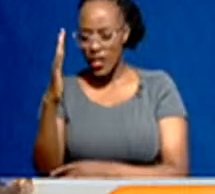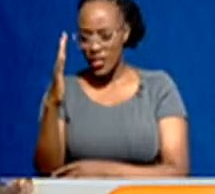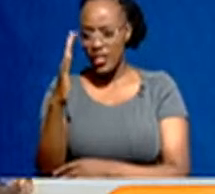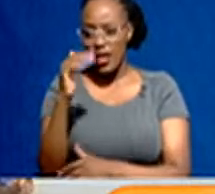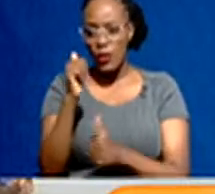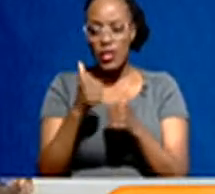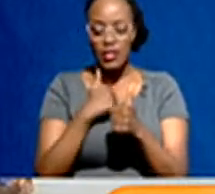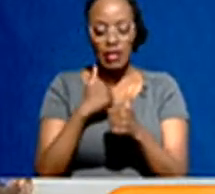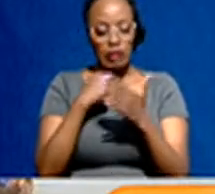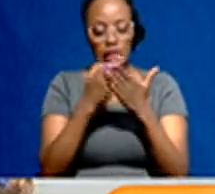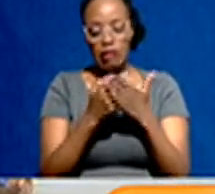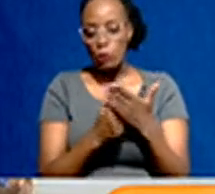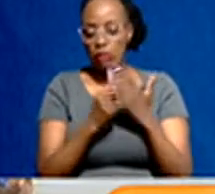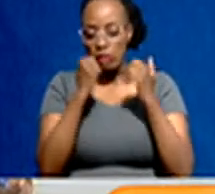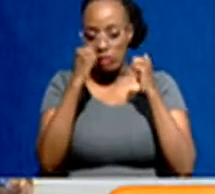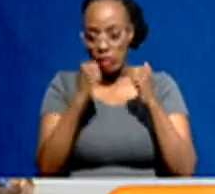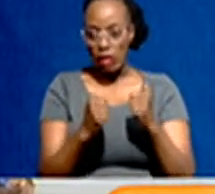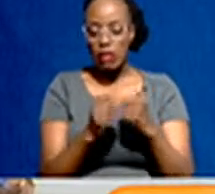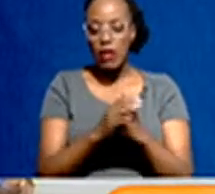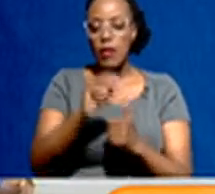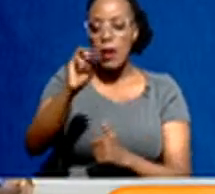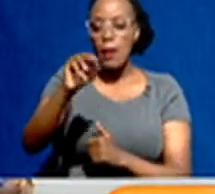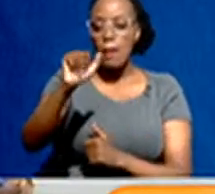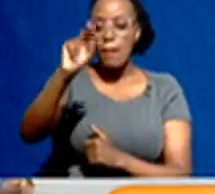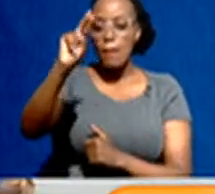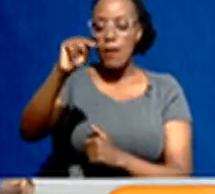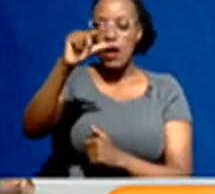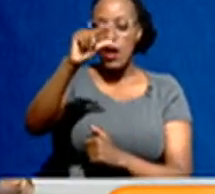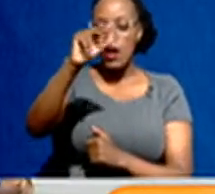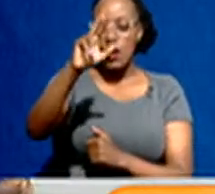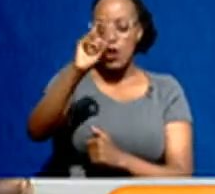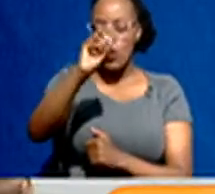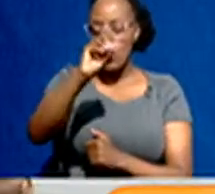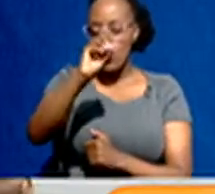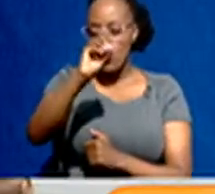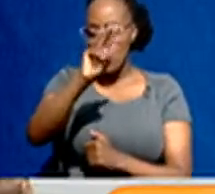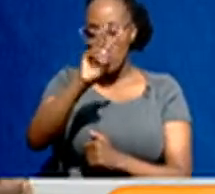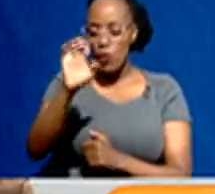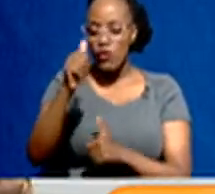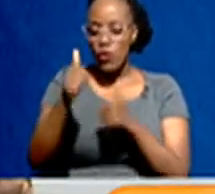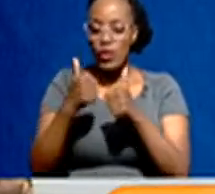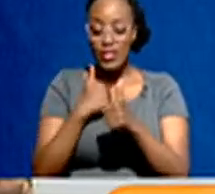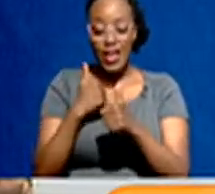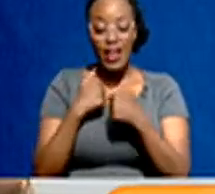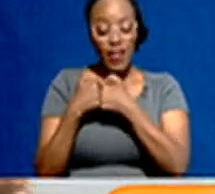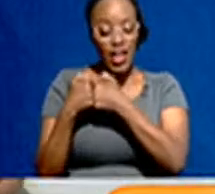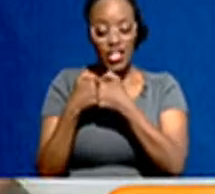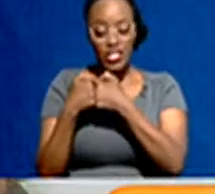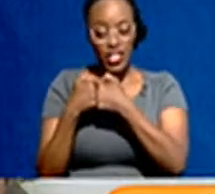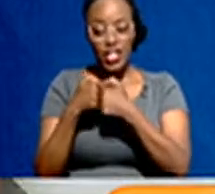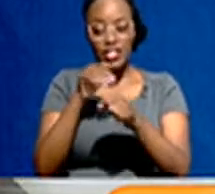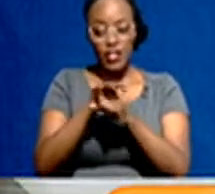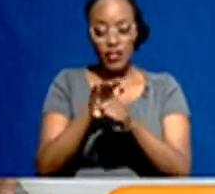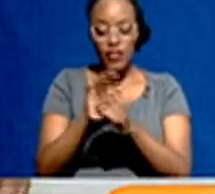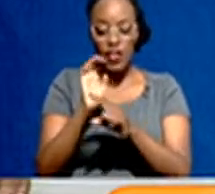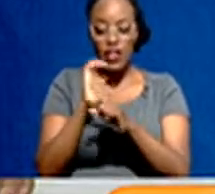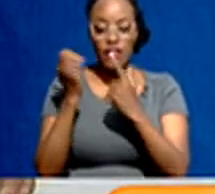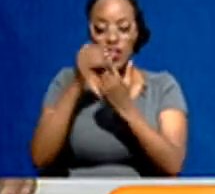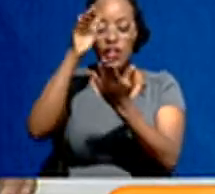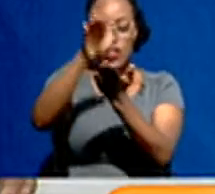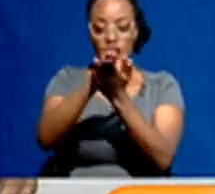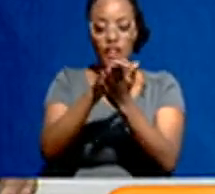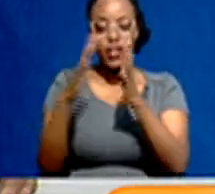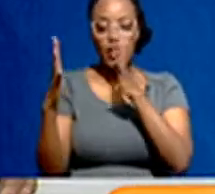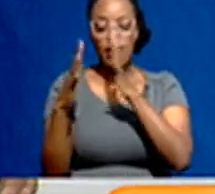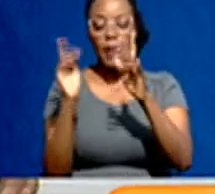are non-negotiable. The mangrove regeneration process, however, does not come without challenges. Our Environment, Conservation and